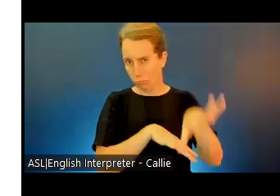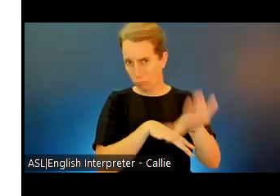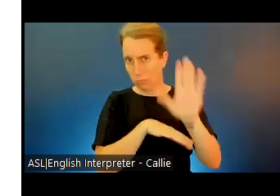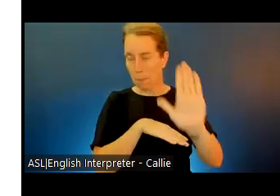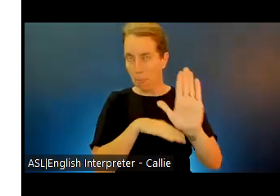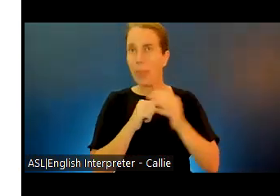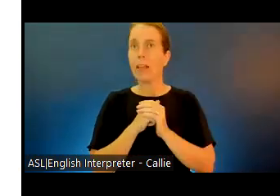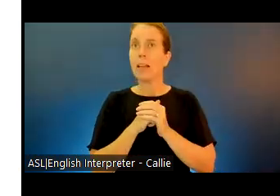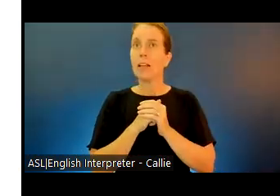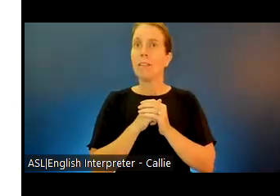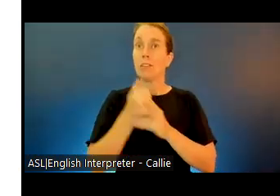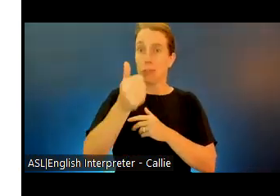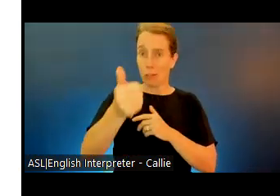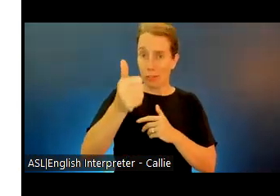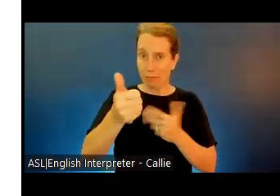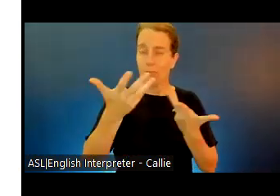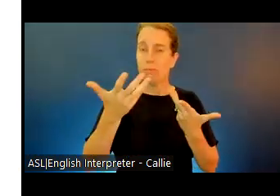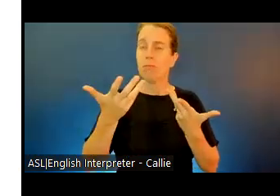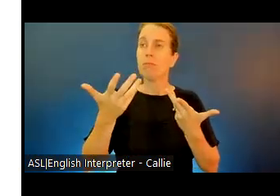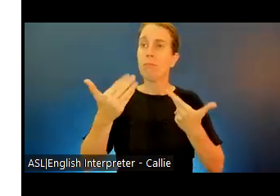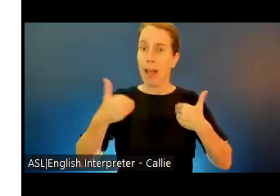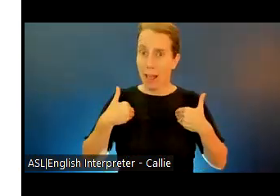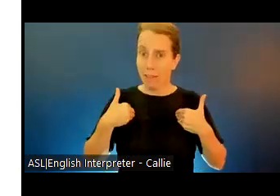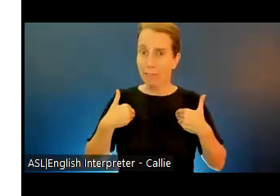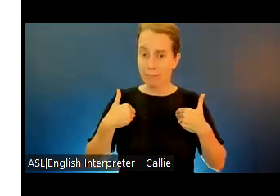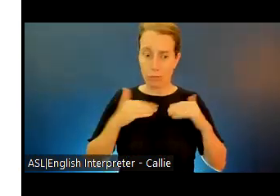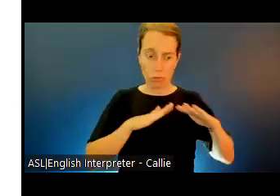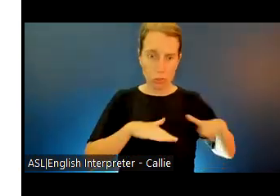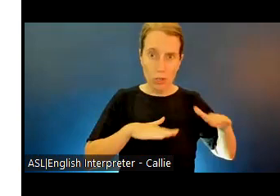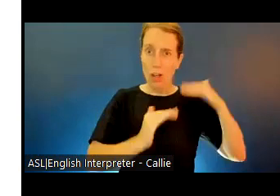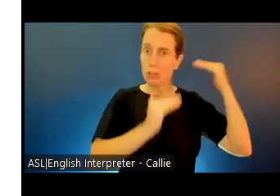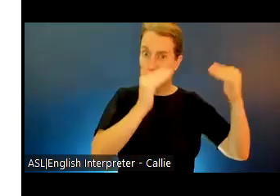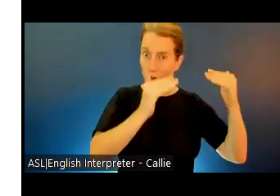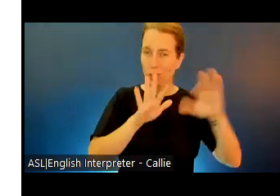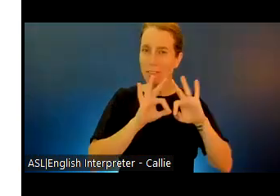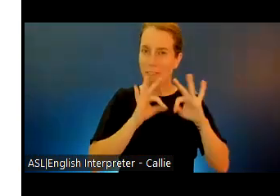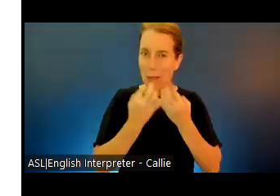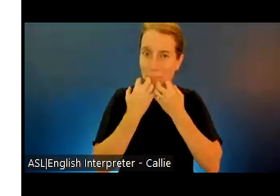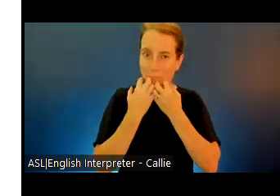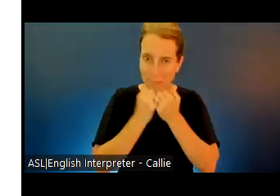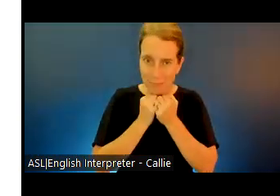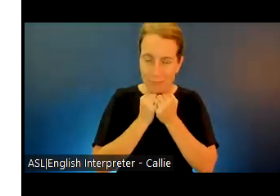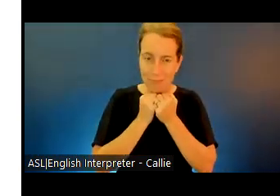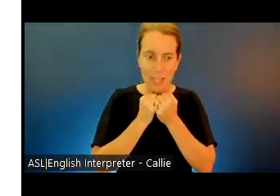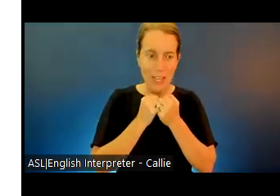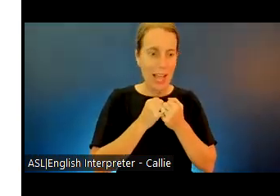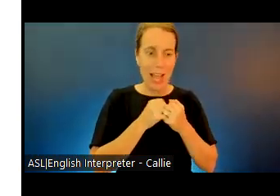family member and you're trying to make a decision about where you would like your individual to receive services in the community, in